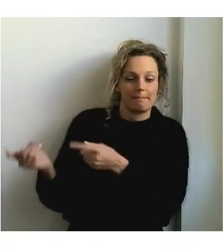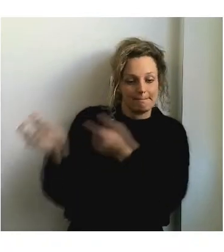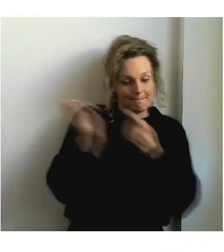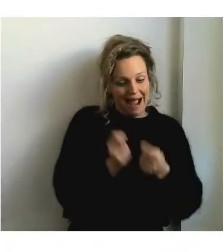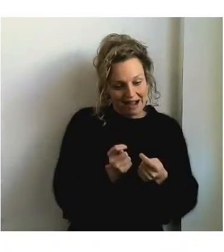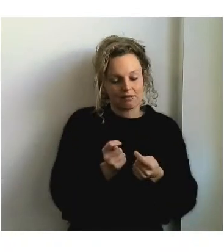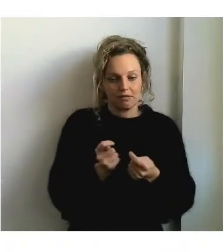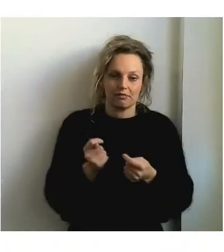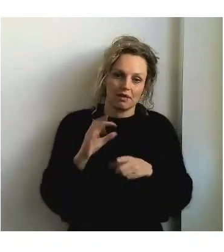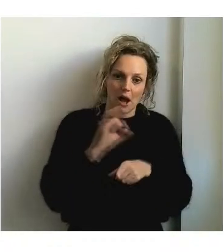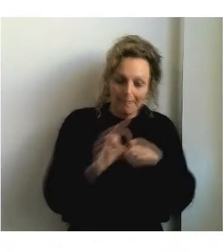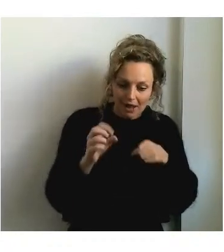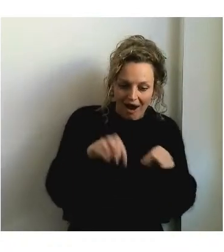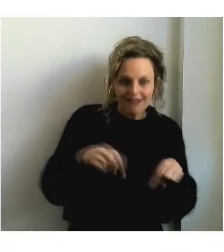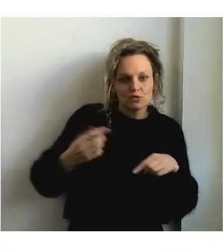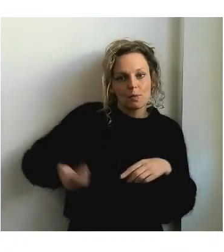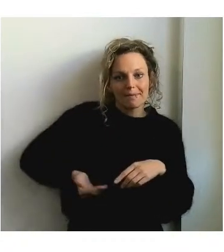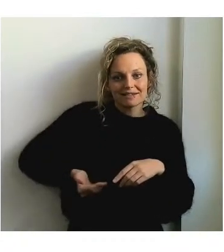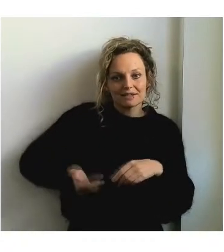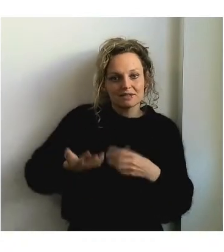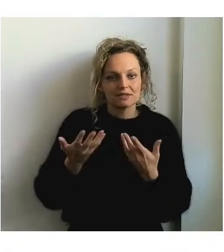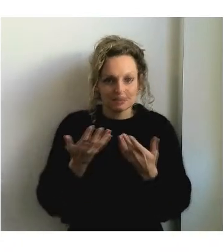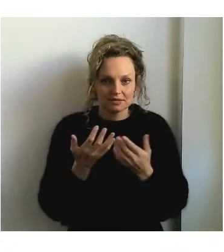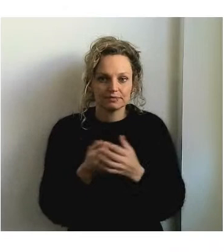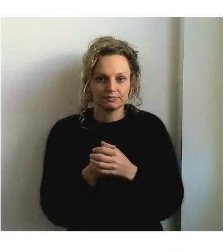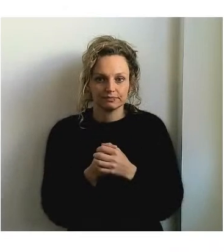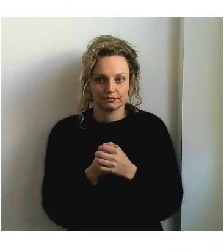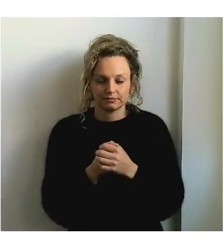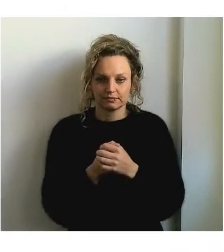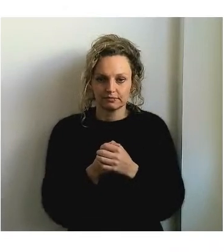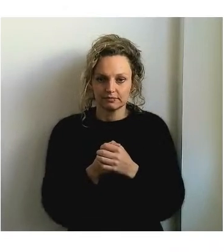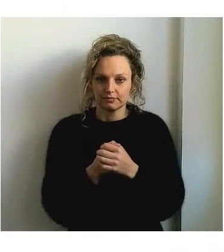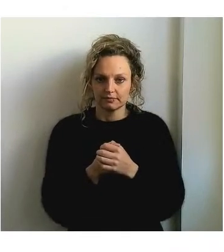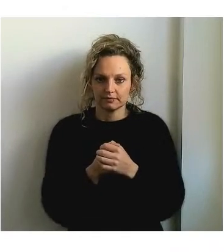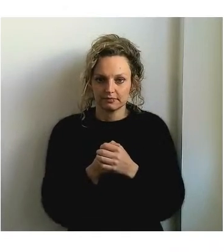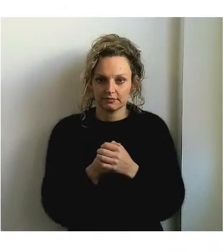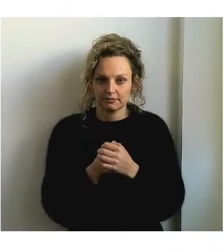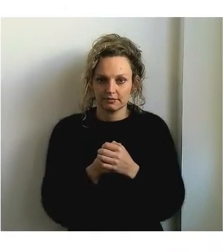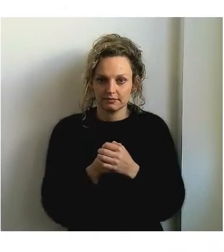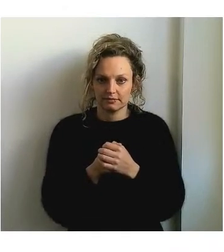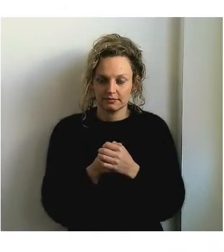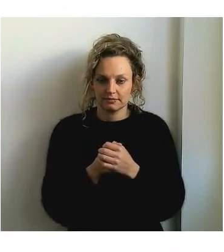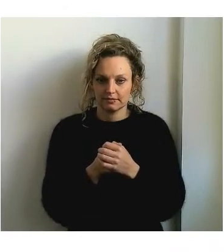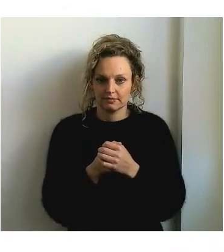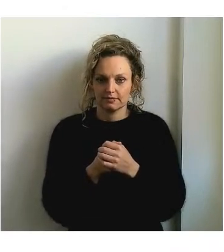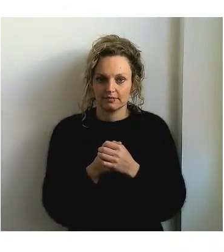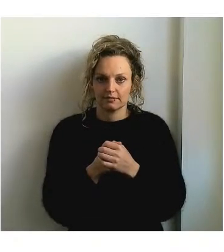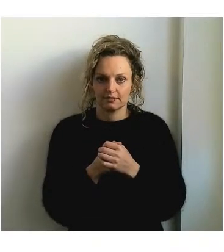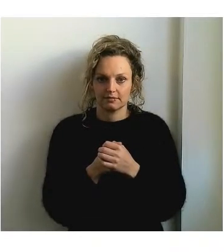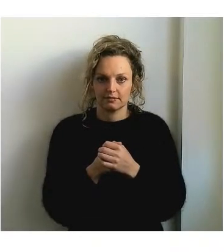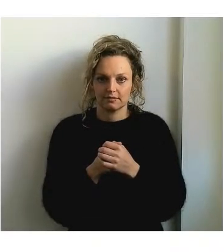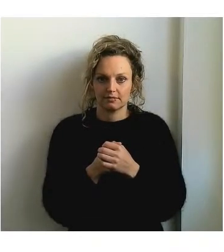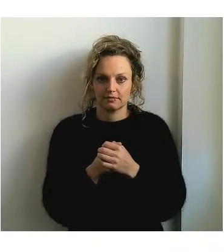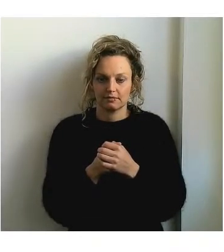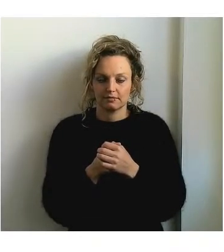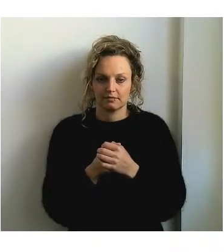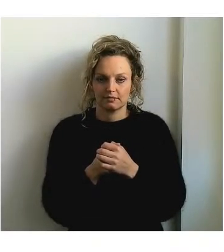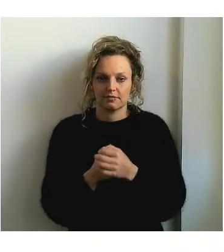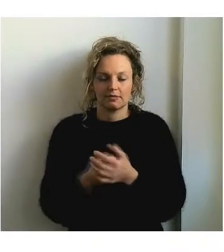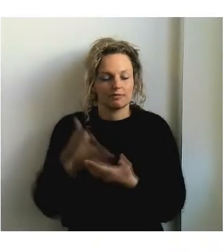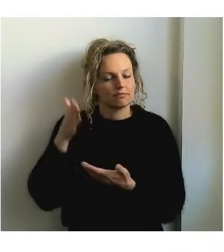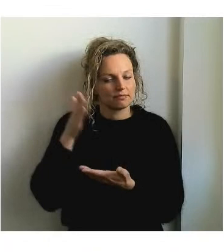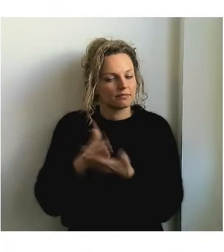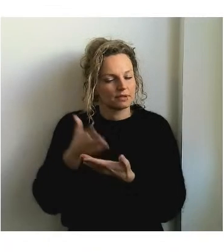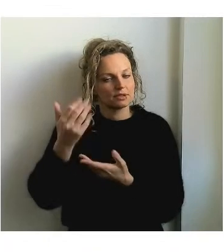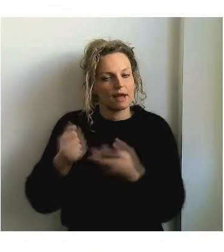me now looking back, was building my own understanding of that there was actually a kind of a D&I sector that was focusing on work